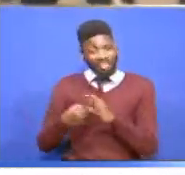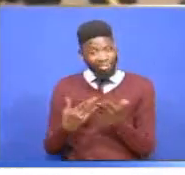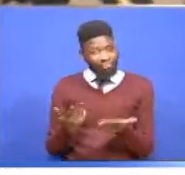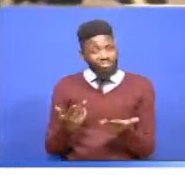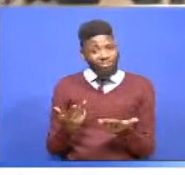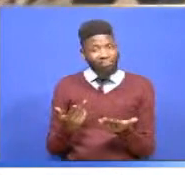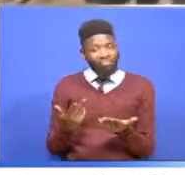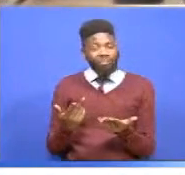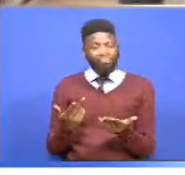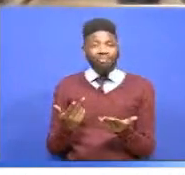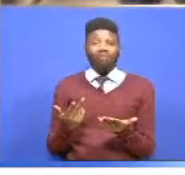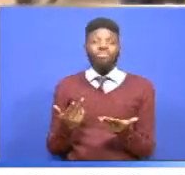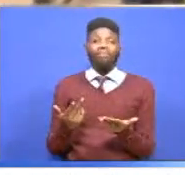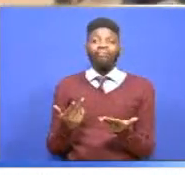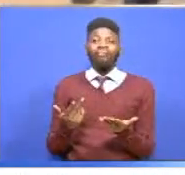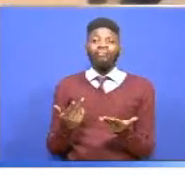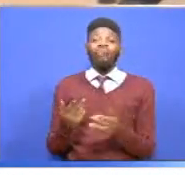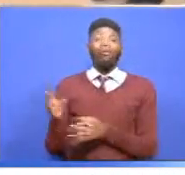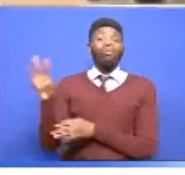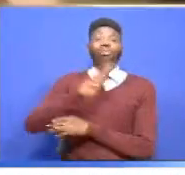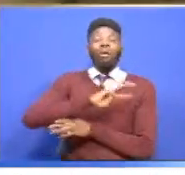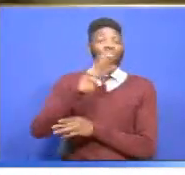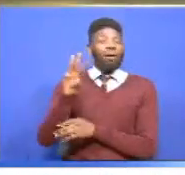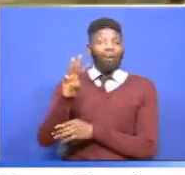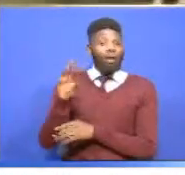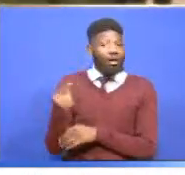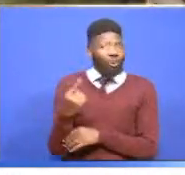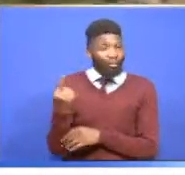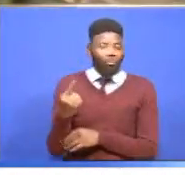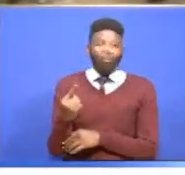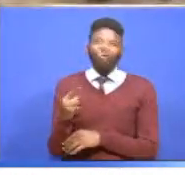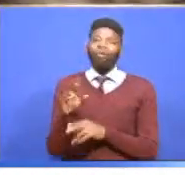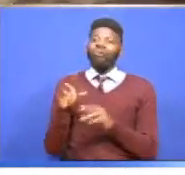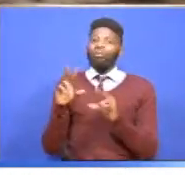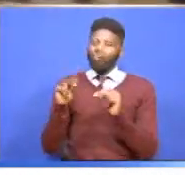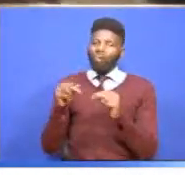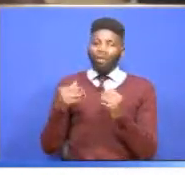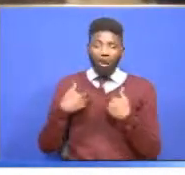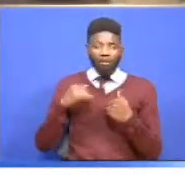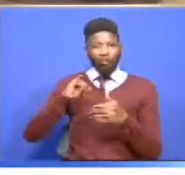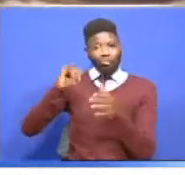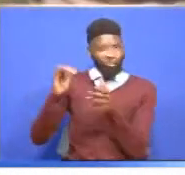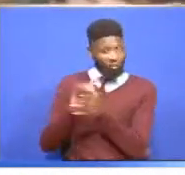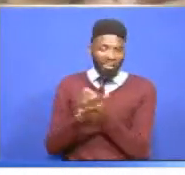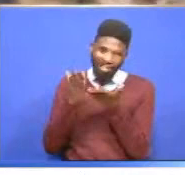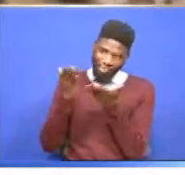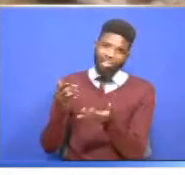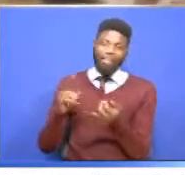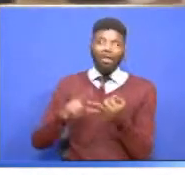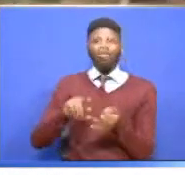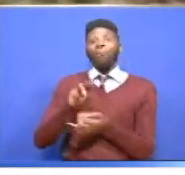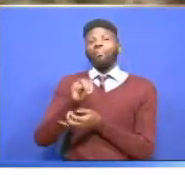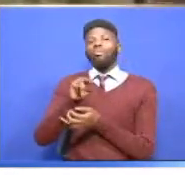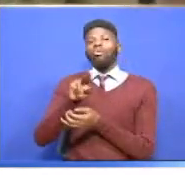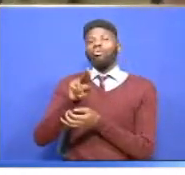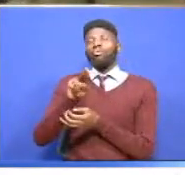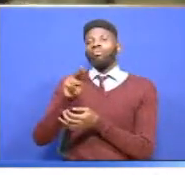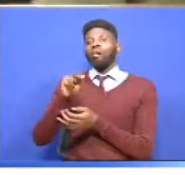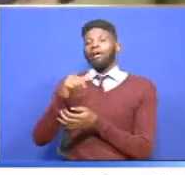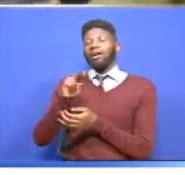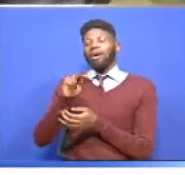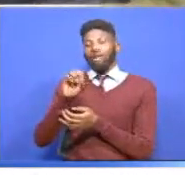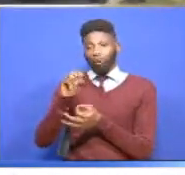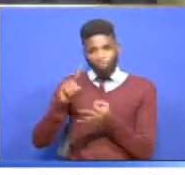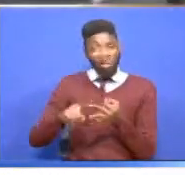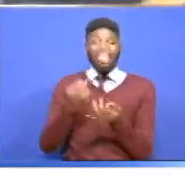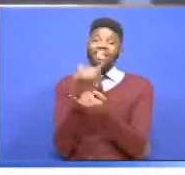of Wiper, all right? It's formed of NAC members. It has Jubilee. It has Mungano. It has independent members. So it